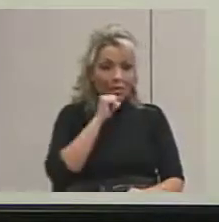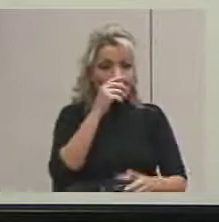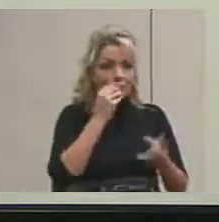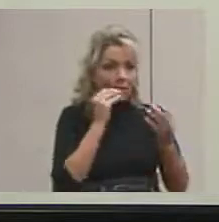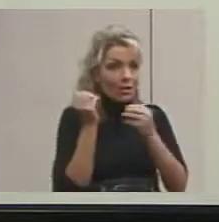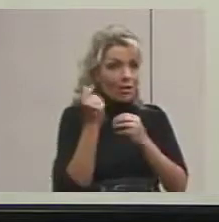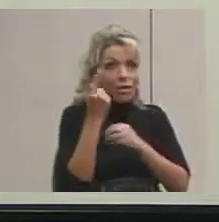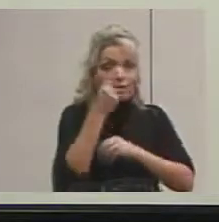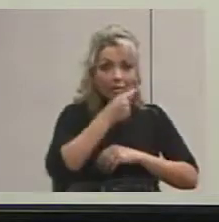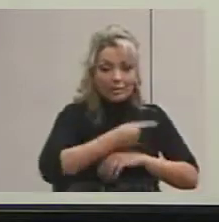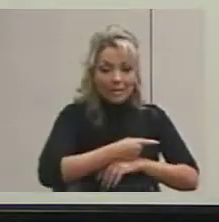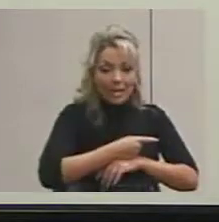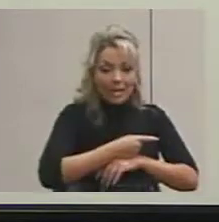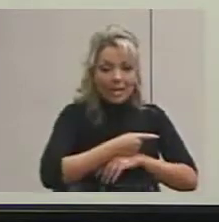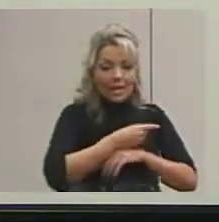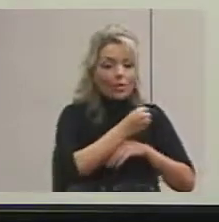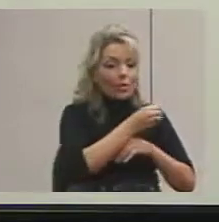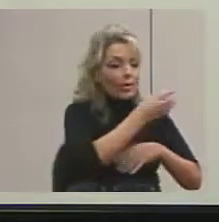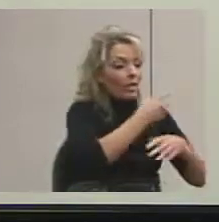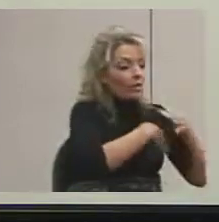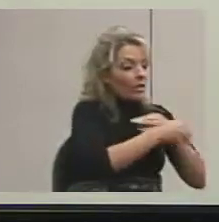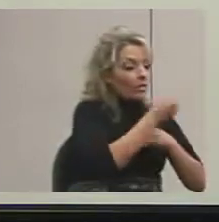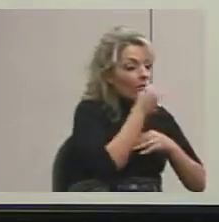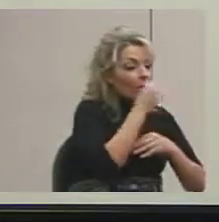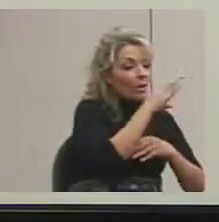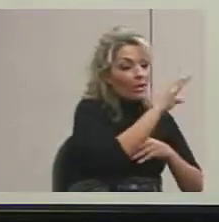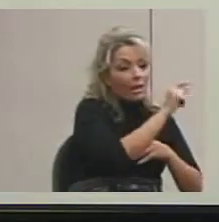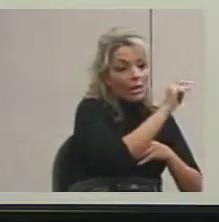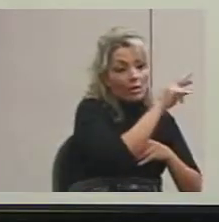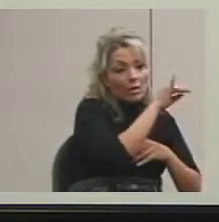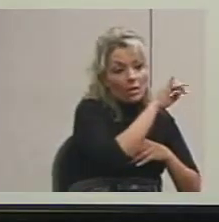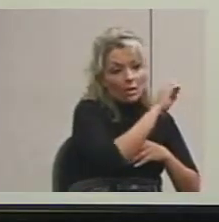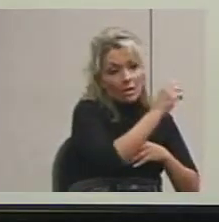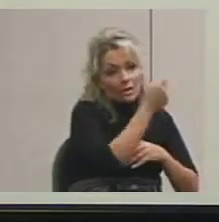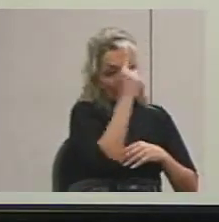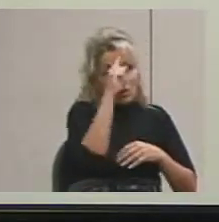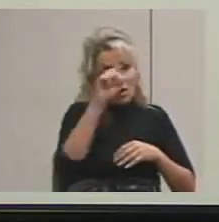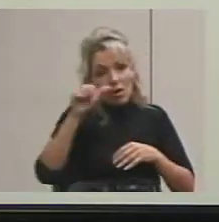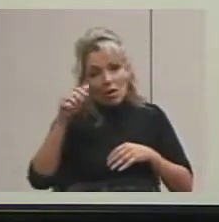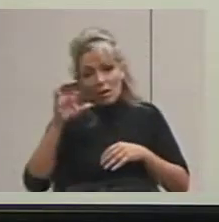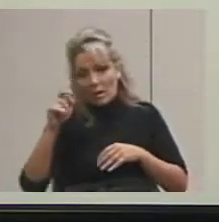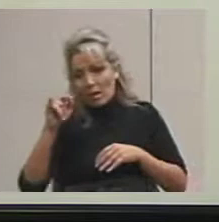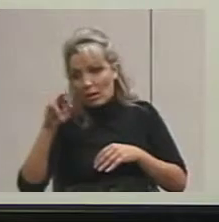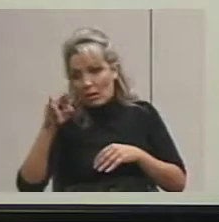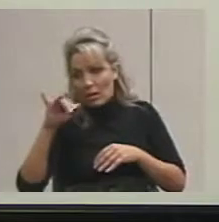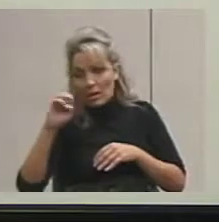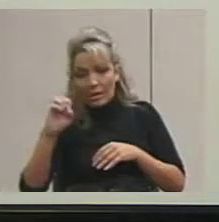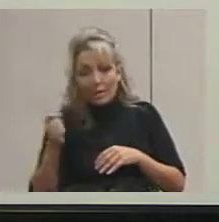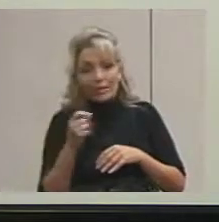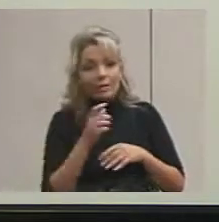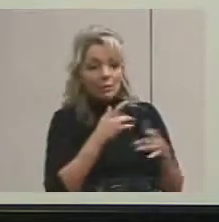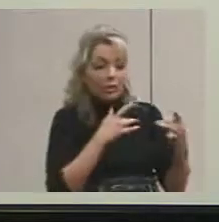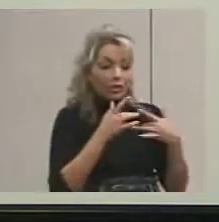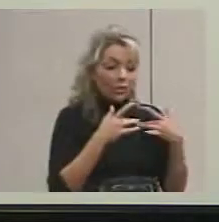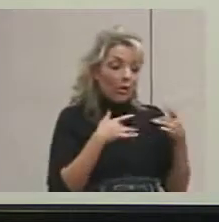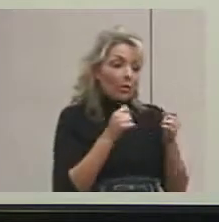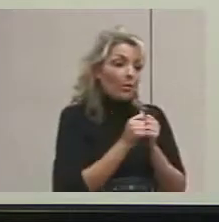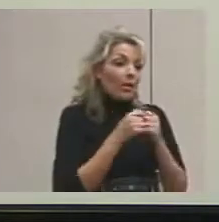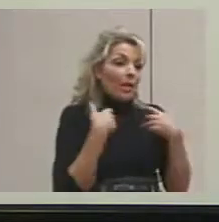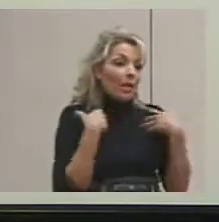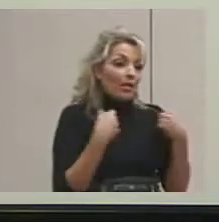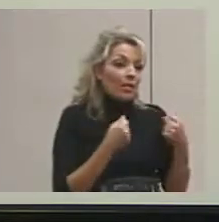of food calories for other calories. Our real concern right now is health, general health, sleep,